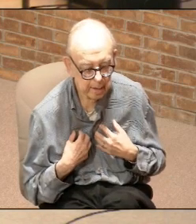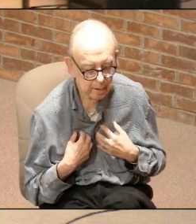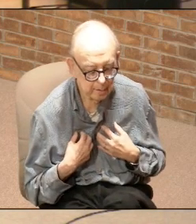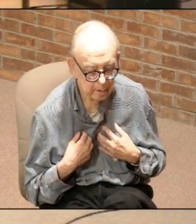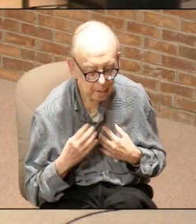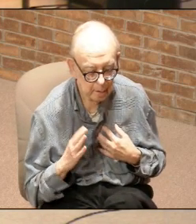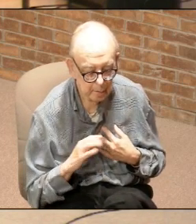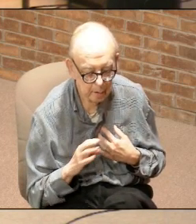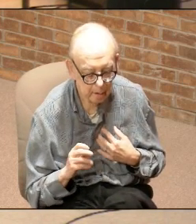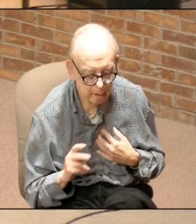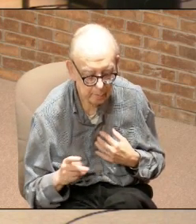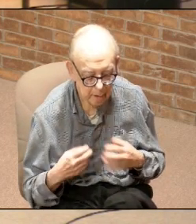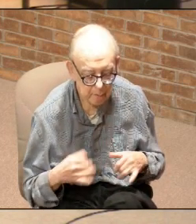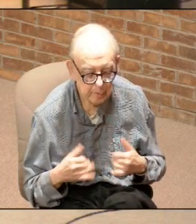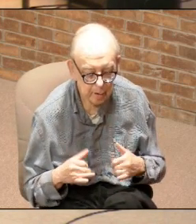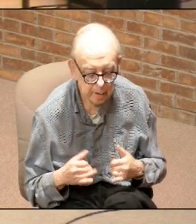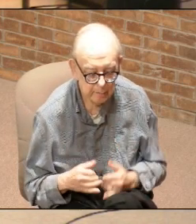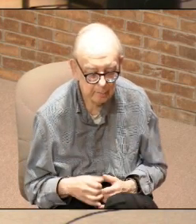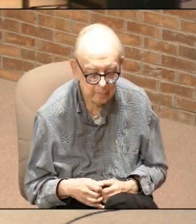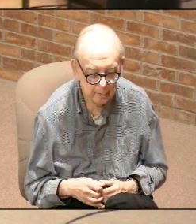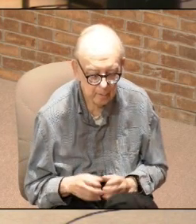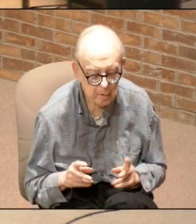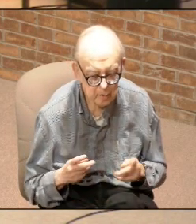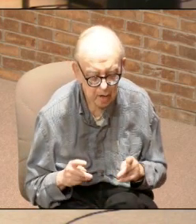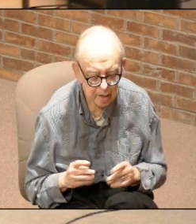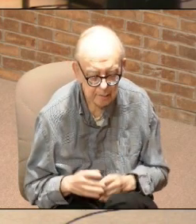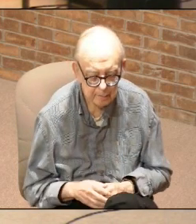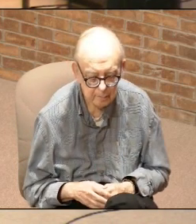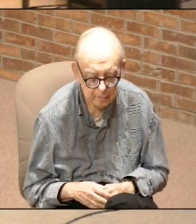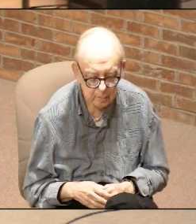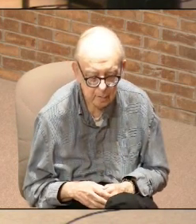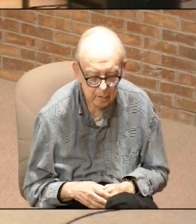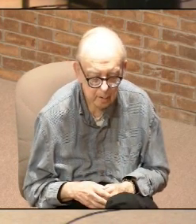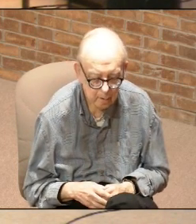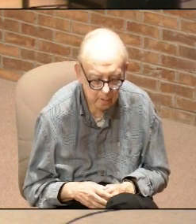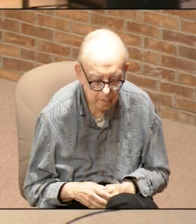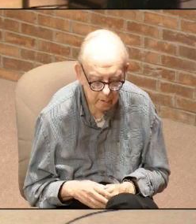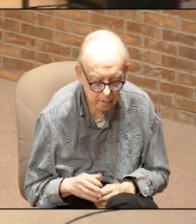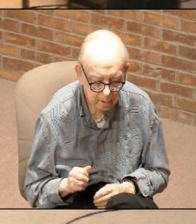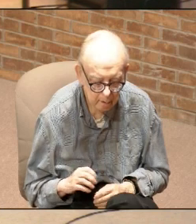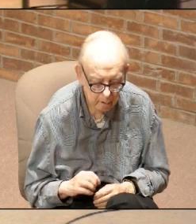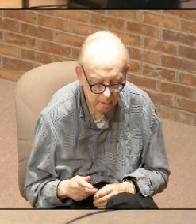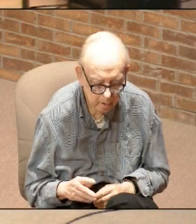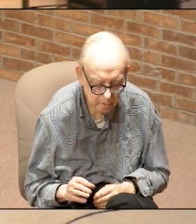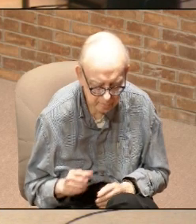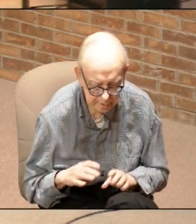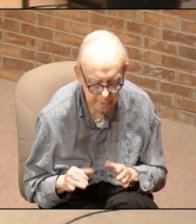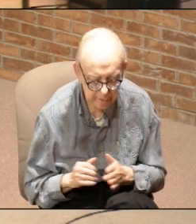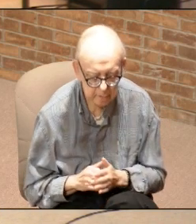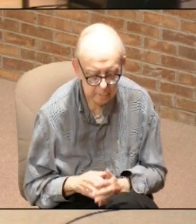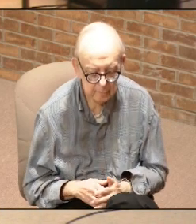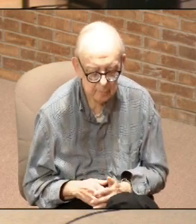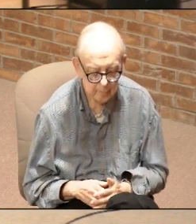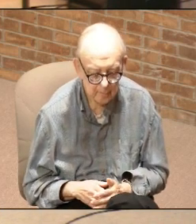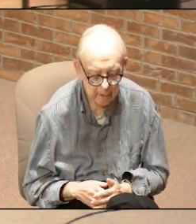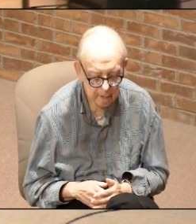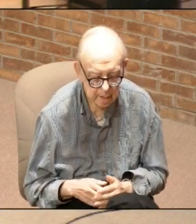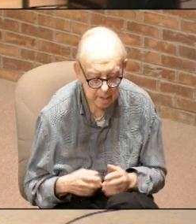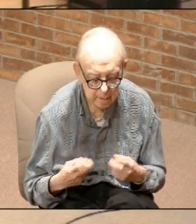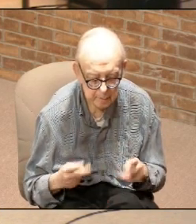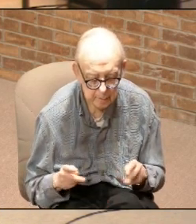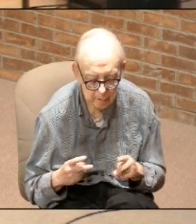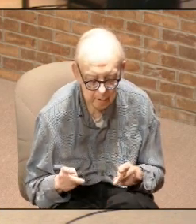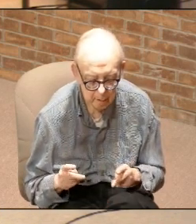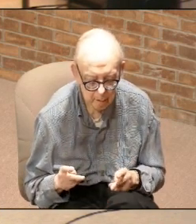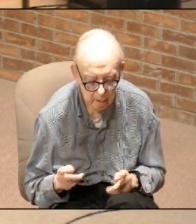think but we picked um august to do it in the next month and